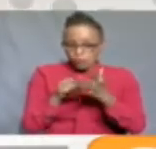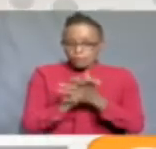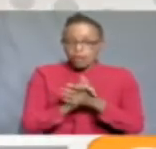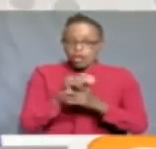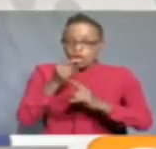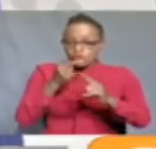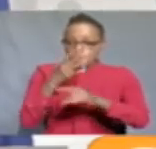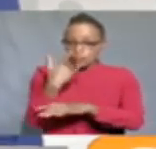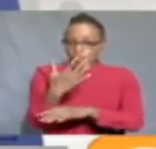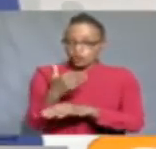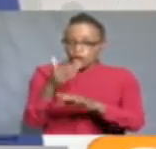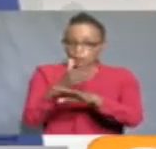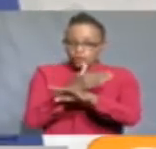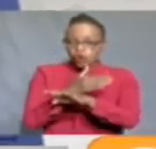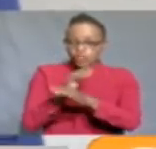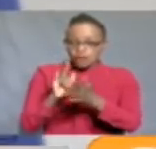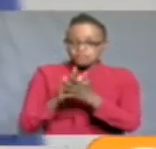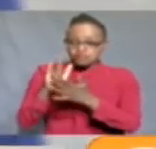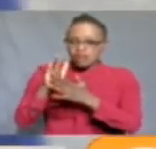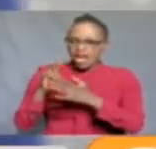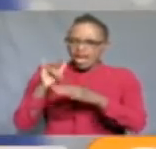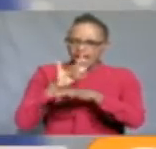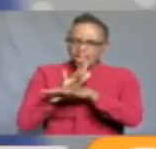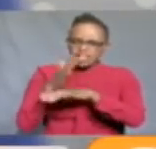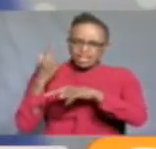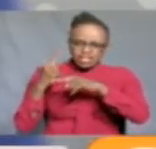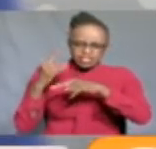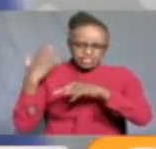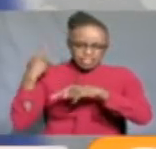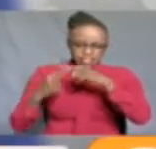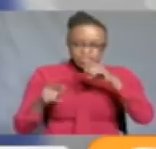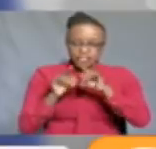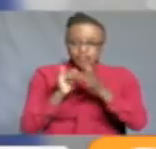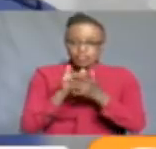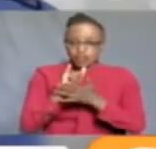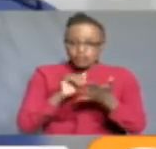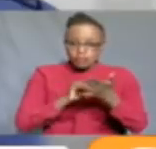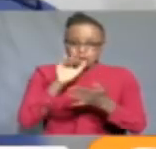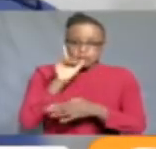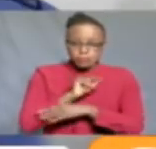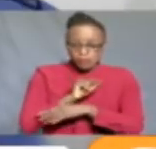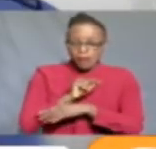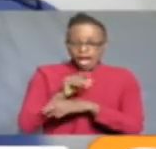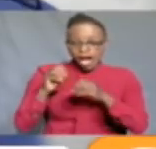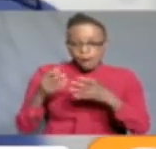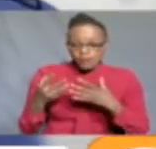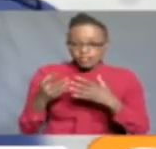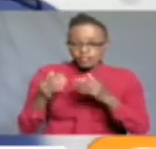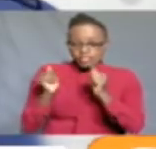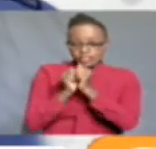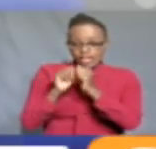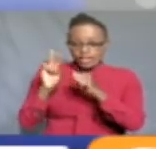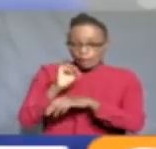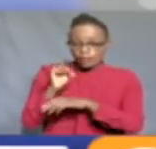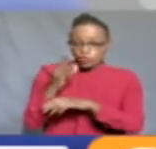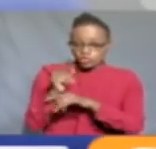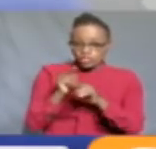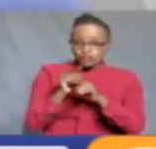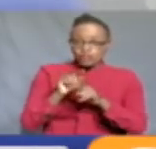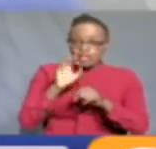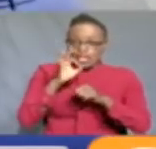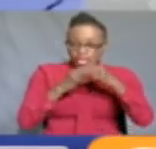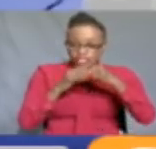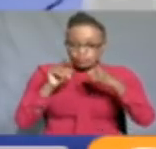According to the documents, the airline early last year was invoiced by two Polish-based companies for 10 million shillings and